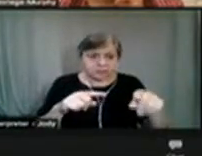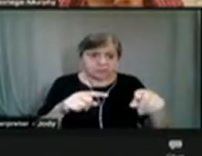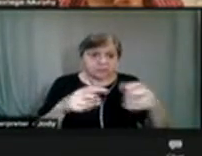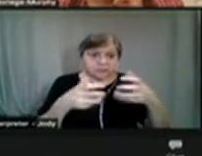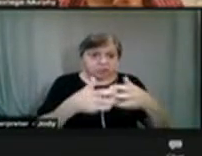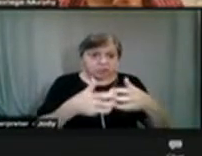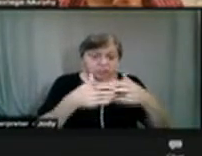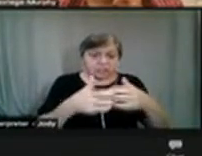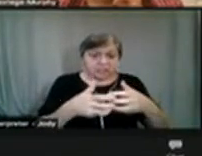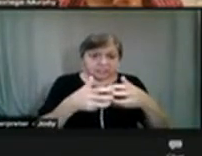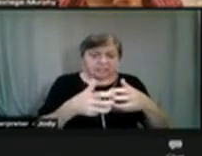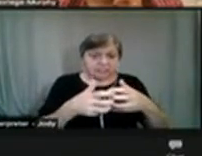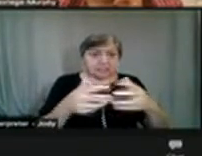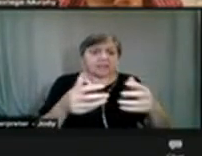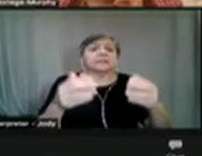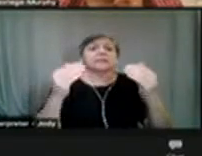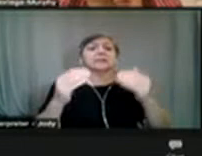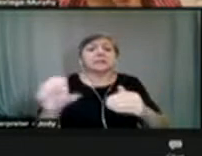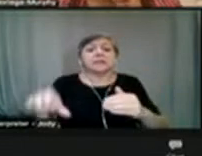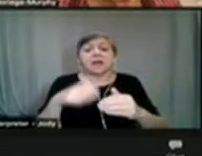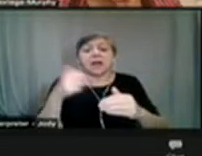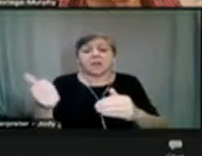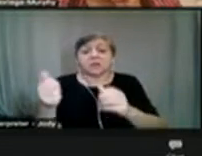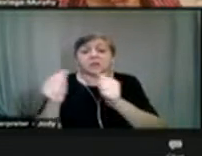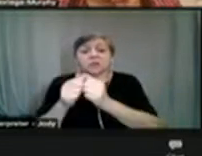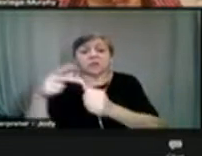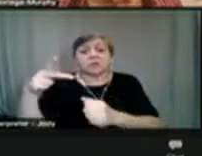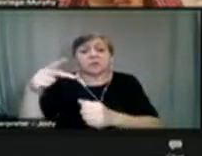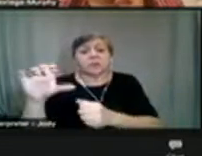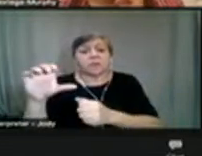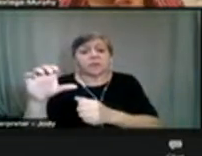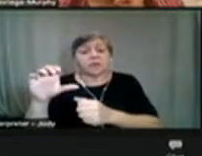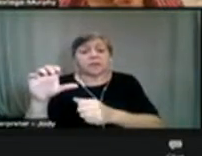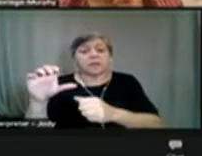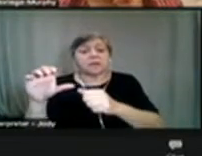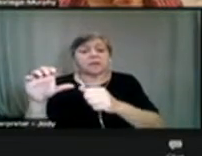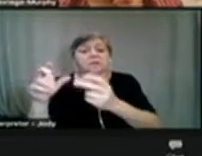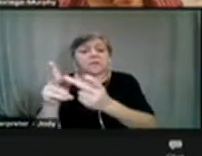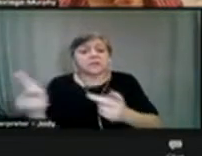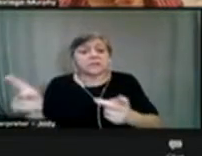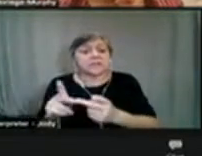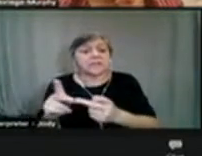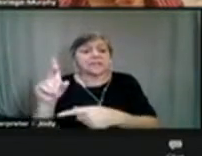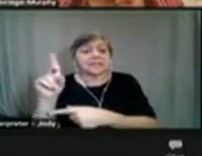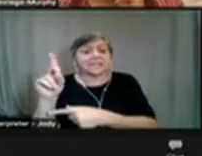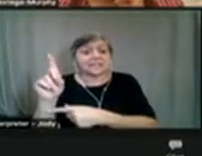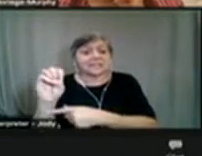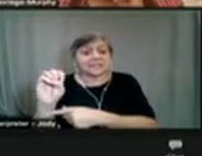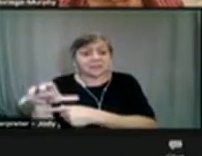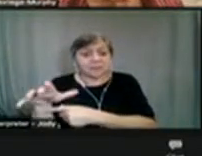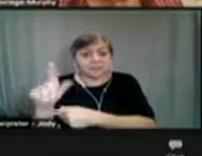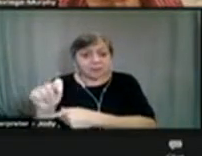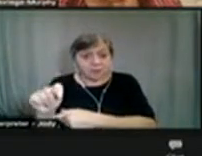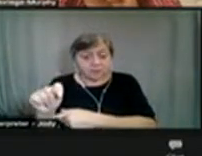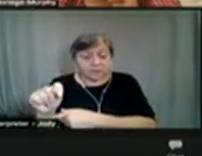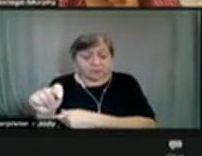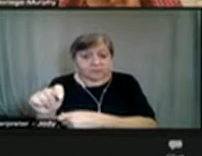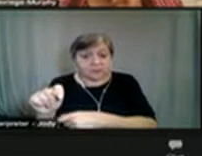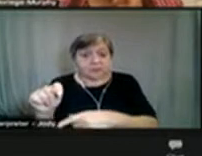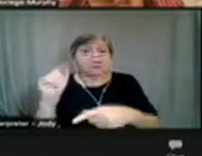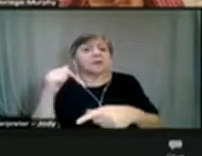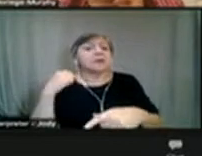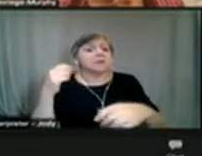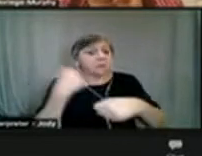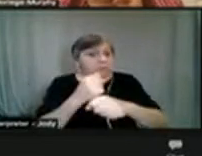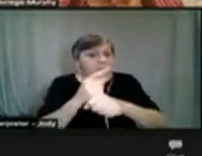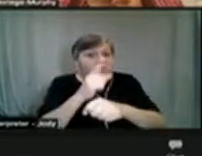to continue to do through our public facilities department, working with Superintendent Noriega Murphy, is make sure that the air filters